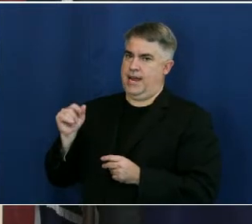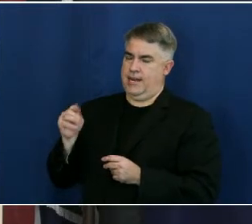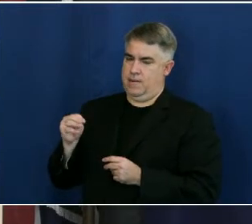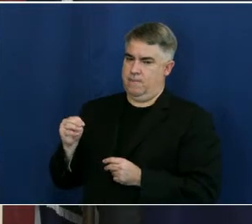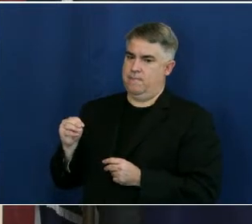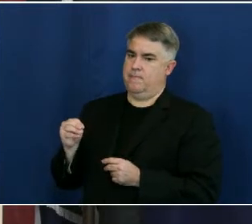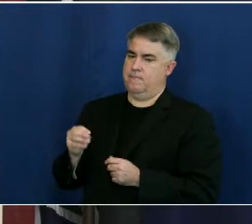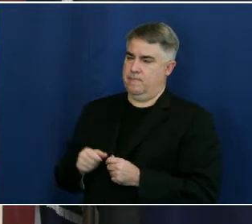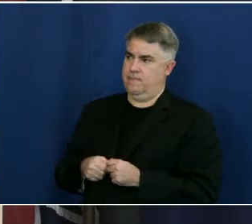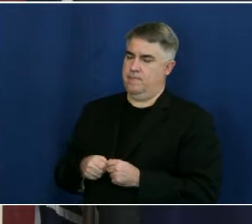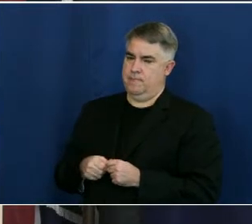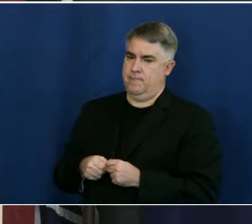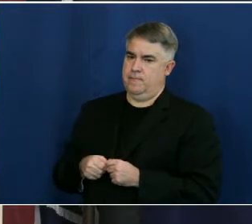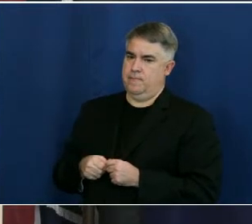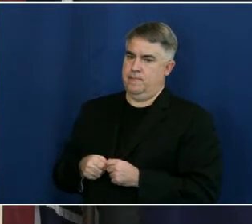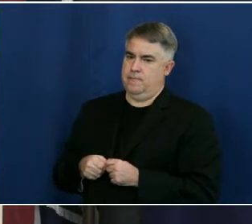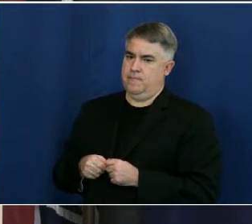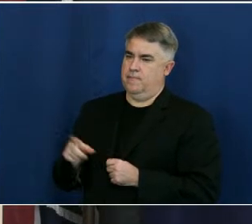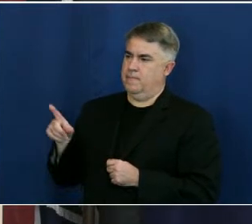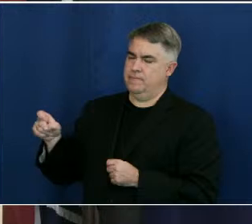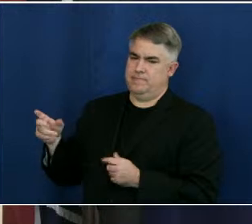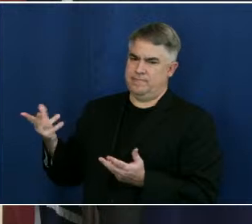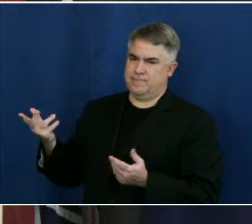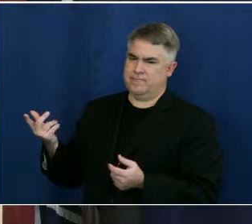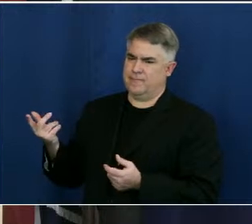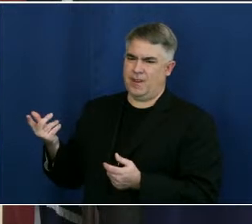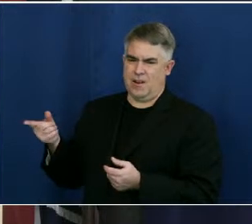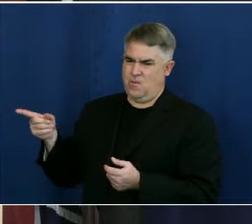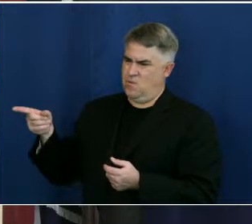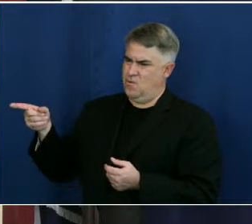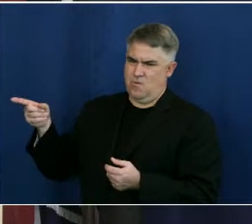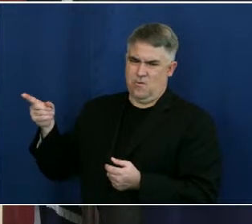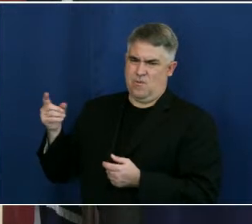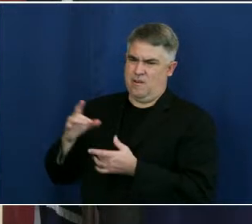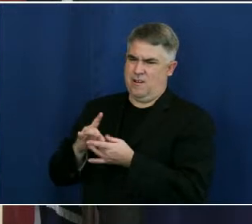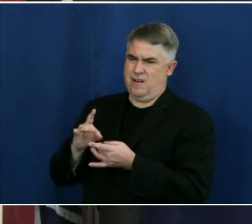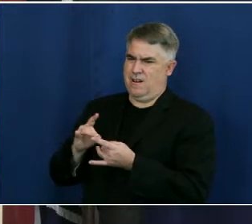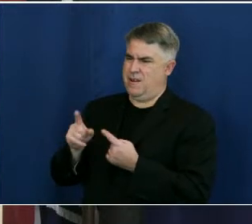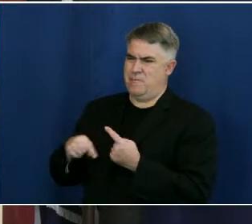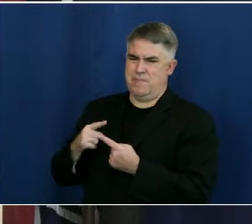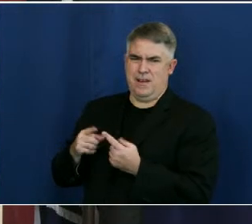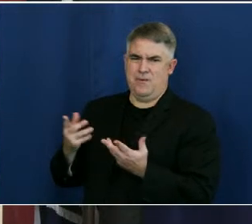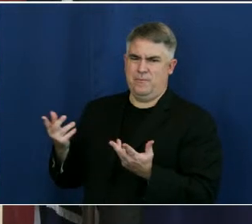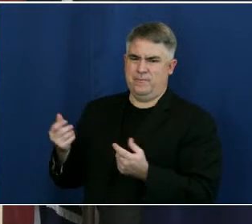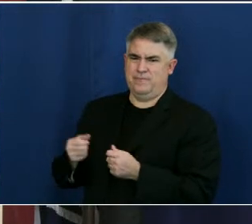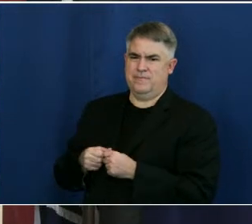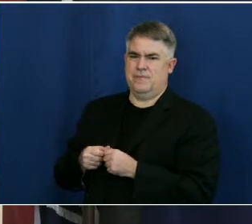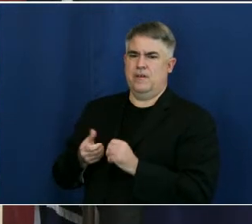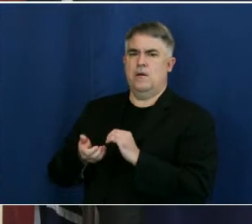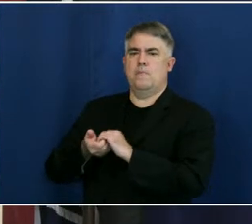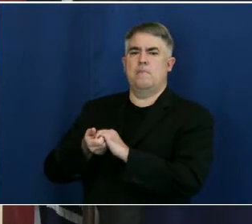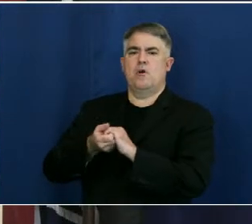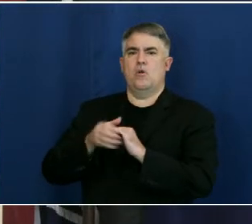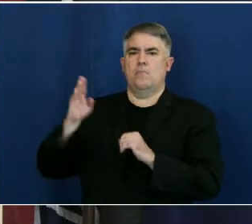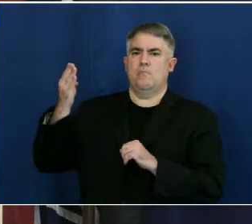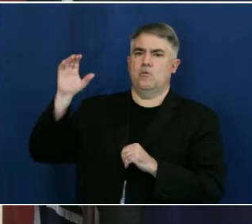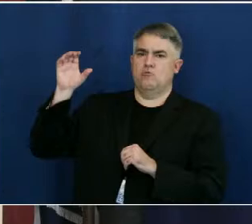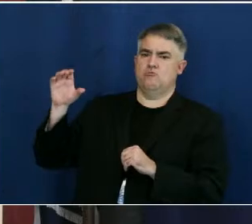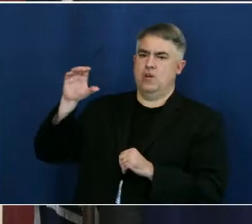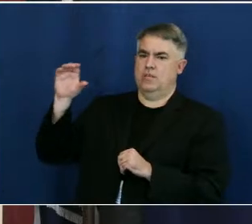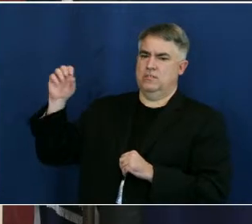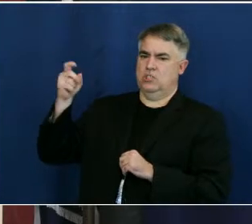It's for you, Supervisor Fletcher. He says, you spoke with the head of Blue Shield. Can you elaborate more on